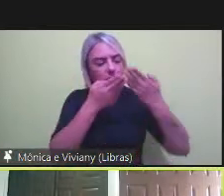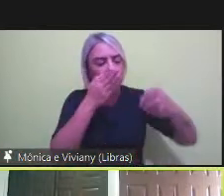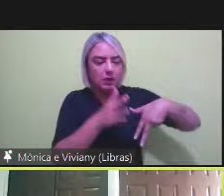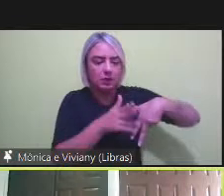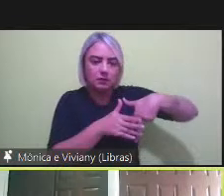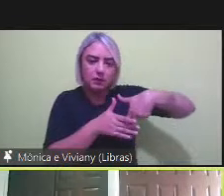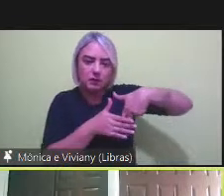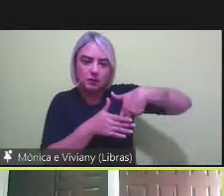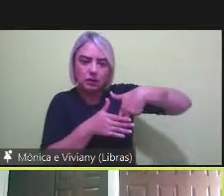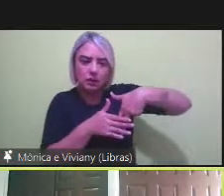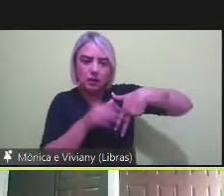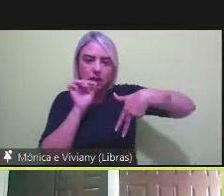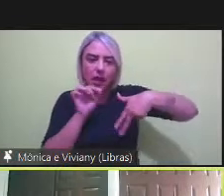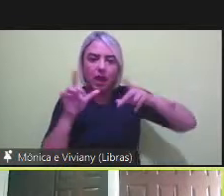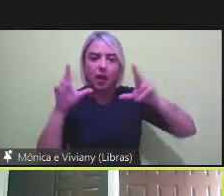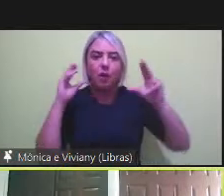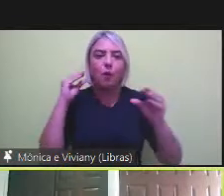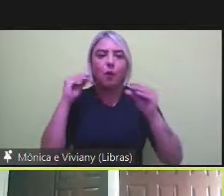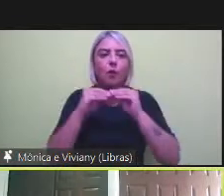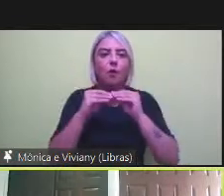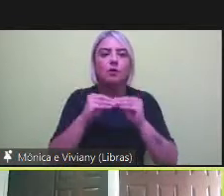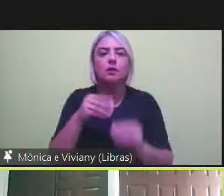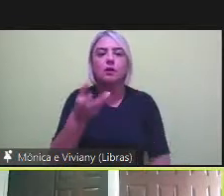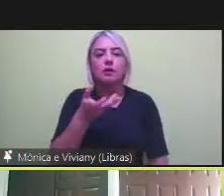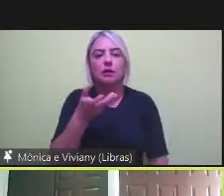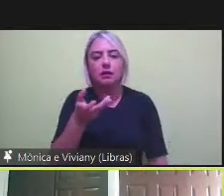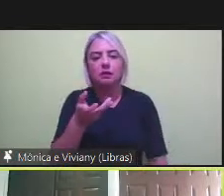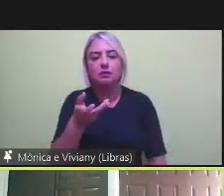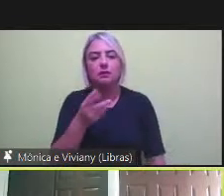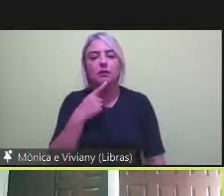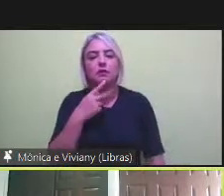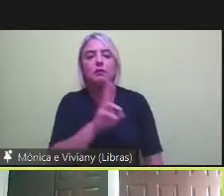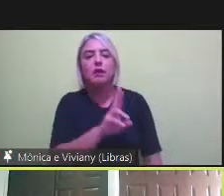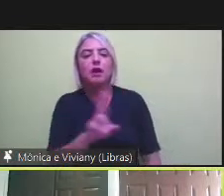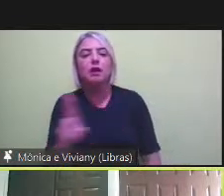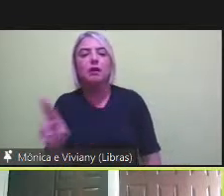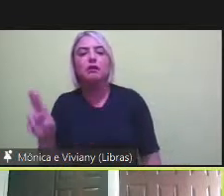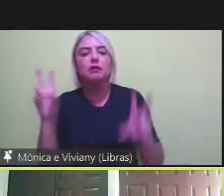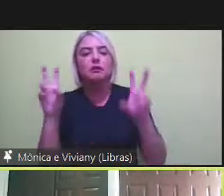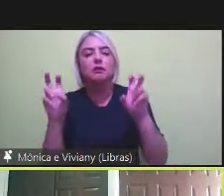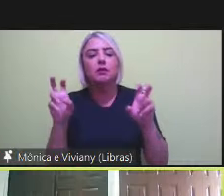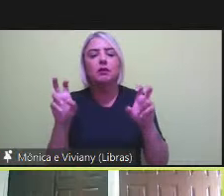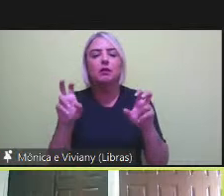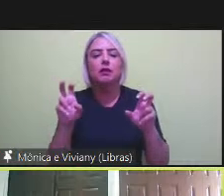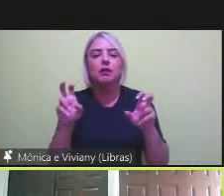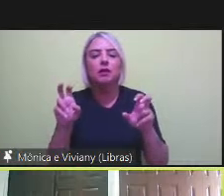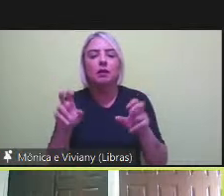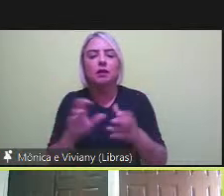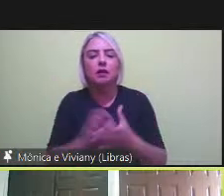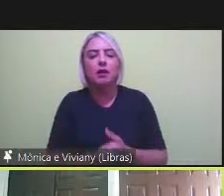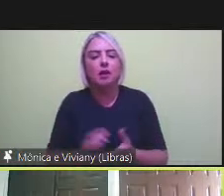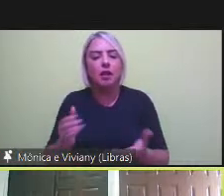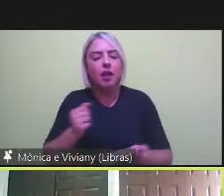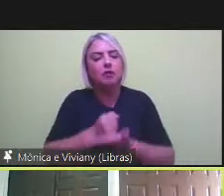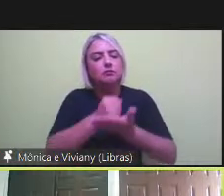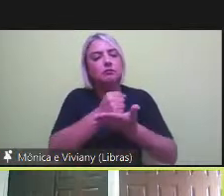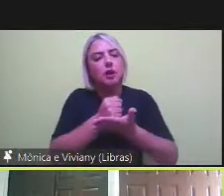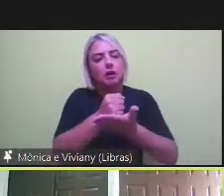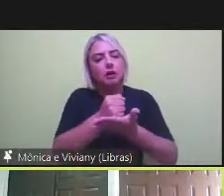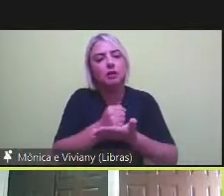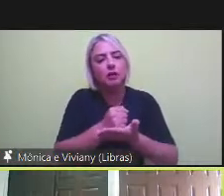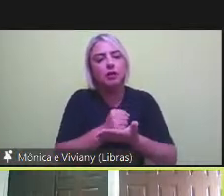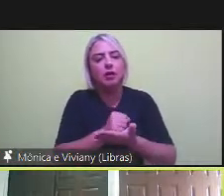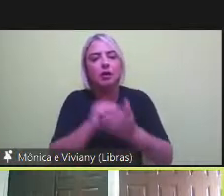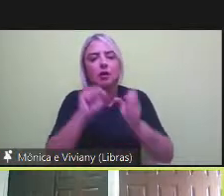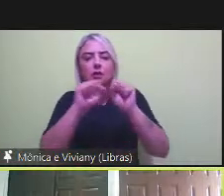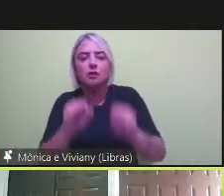quote from one of our Heart's biggest supporters and pushers in Trinidad and Tobago, who have